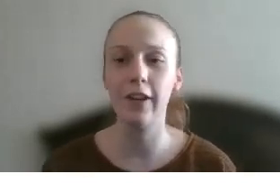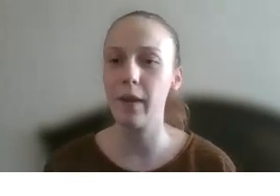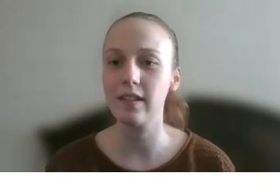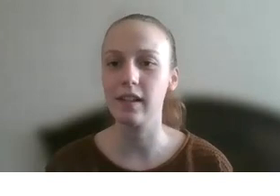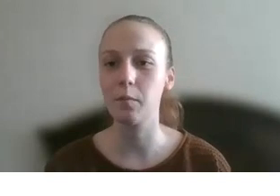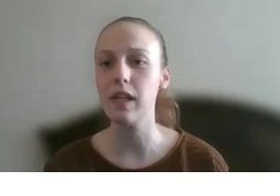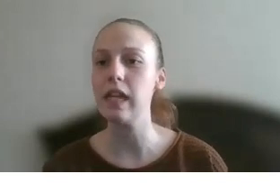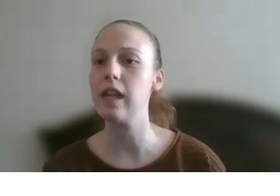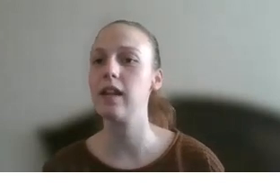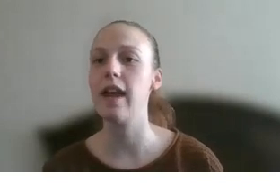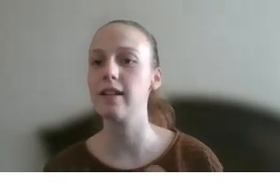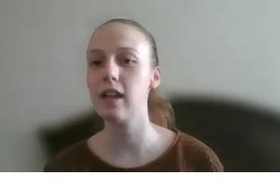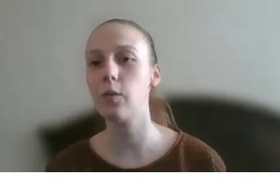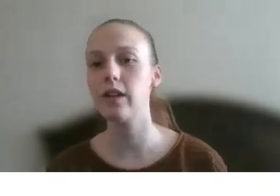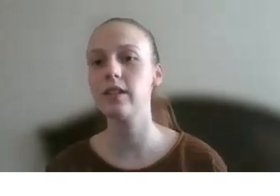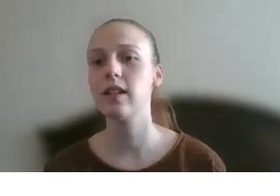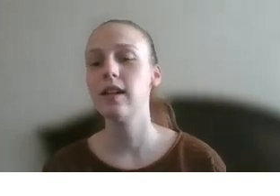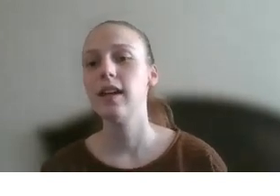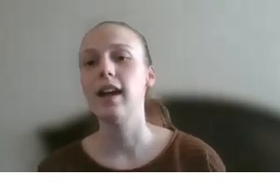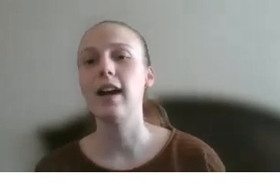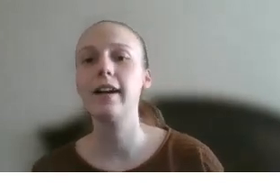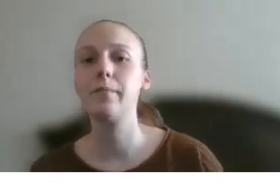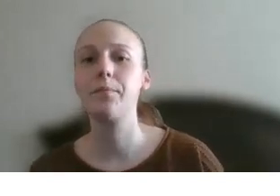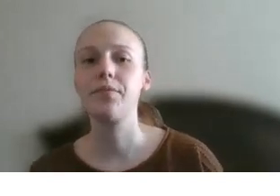some very basic beginning ASL words